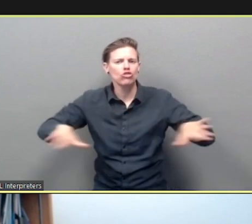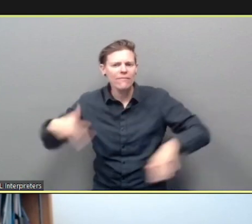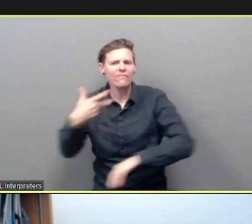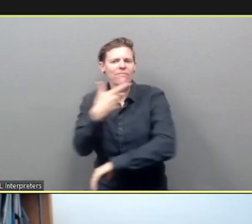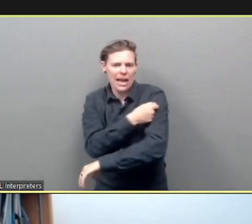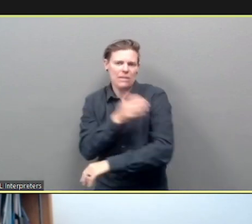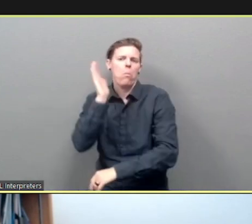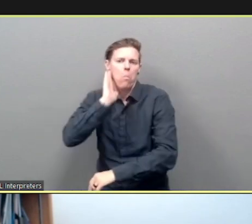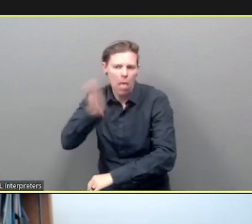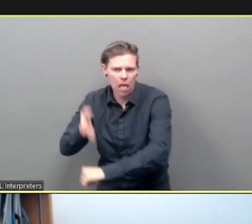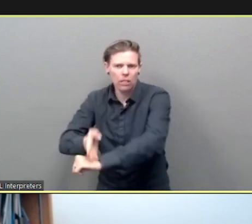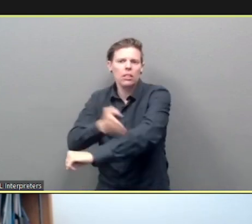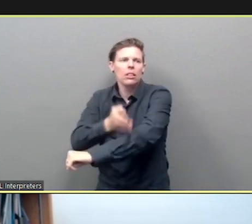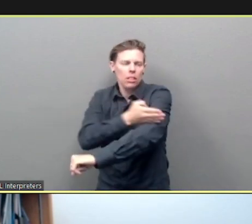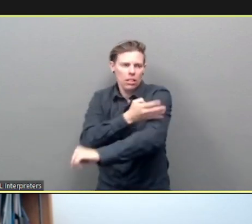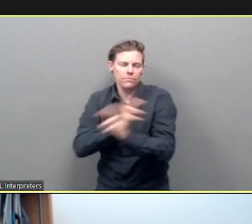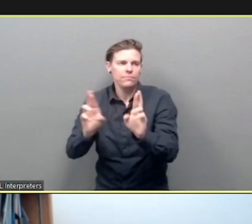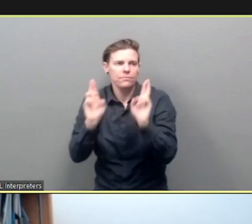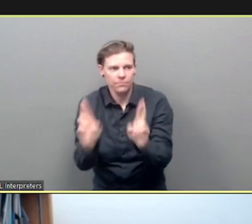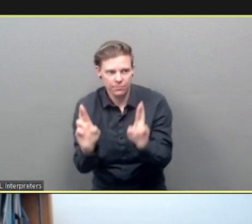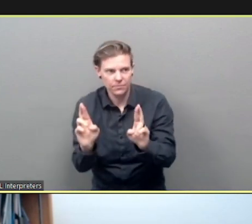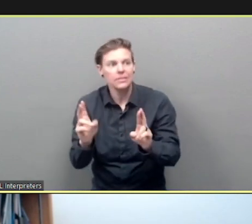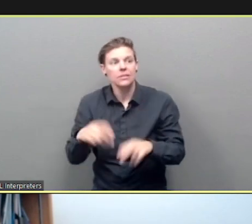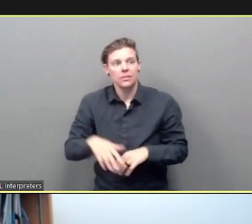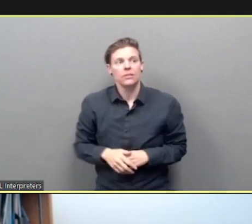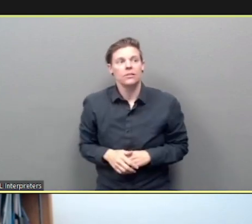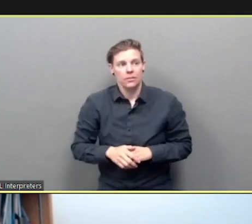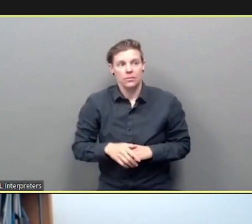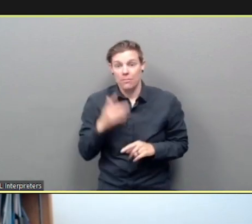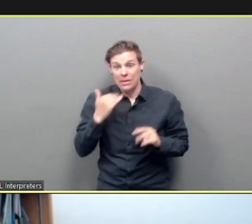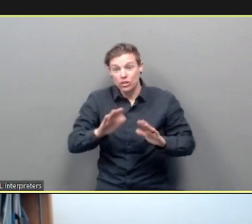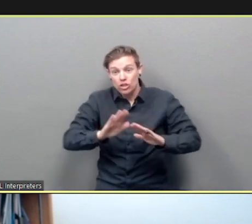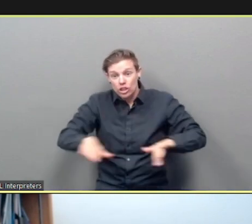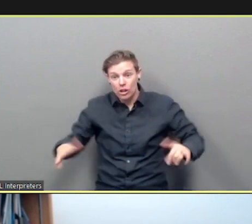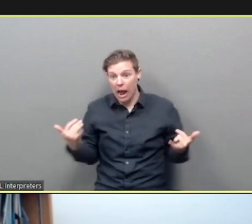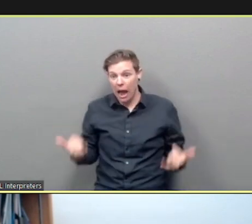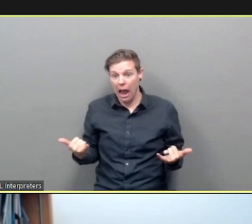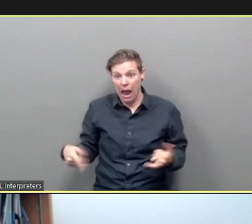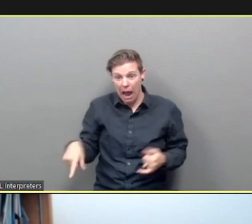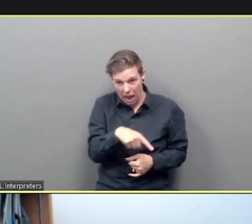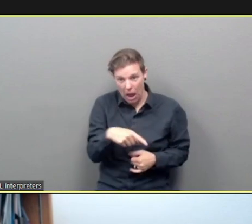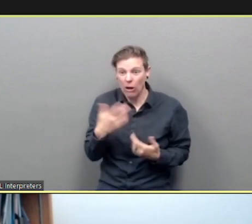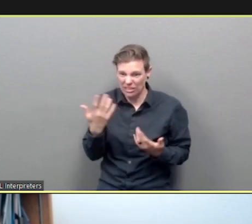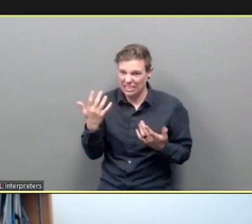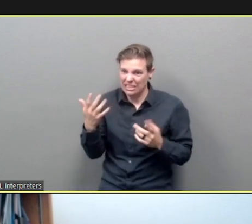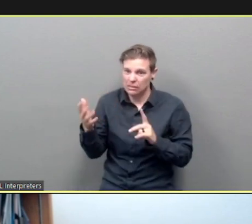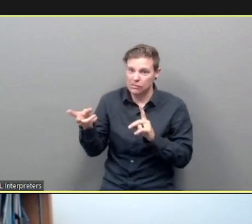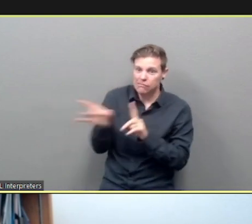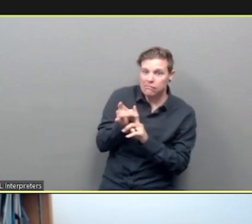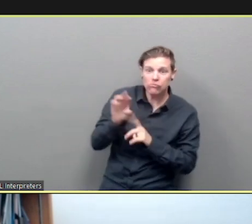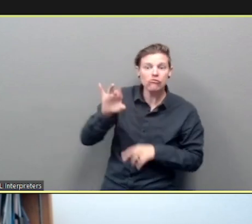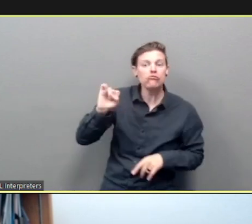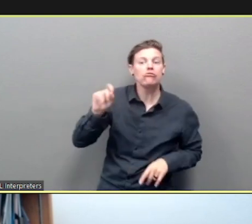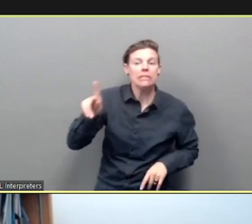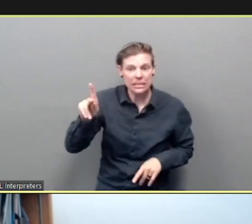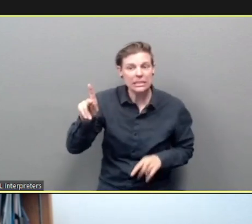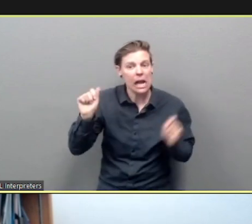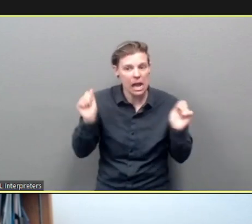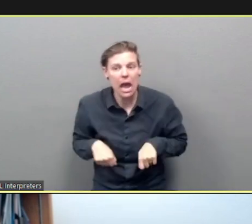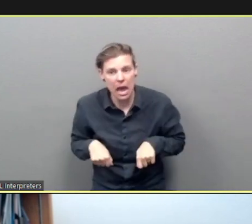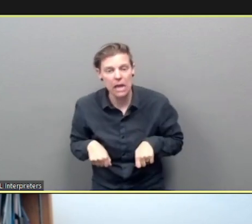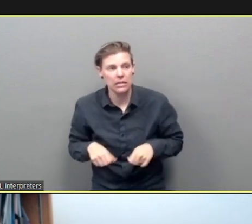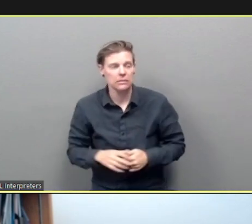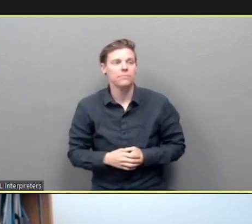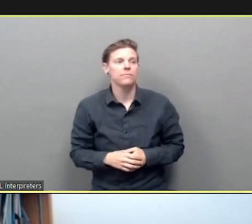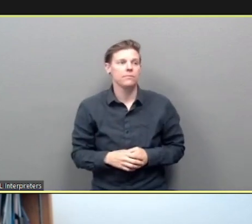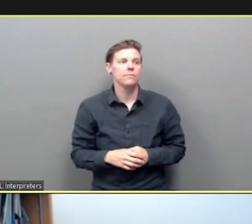children are at low risk for serious outcomes, but they are not at zero risk. So the best way to